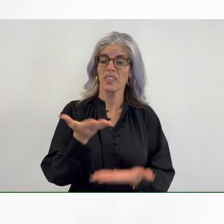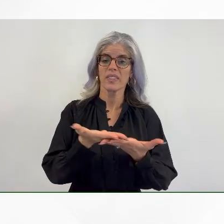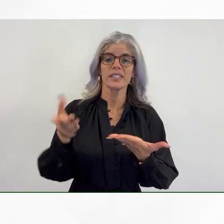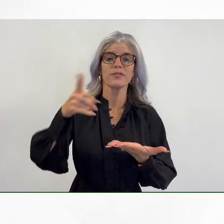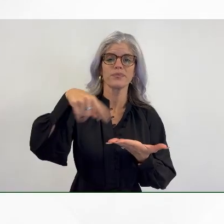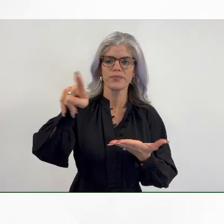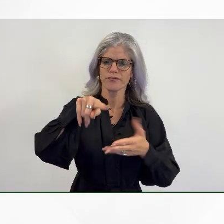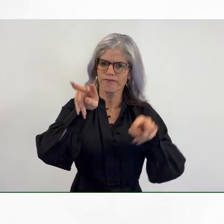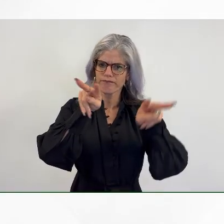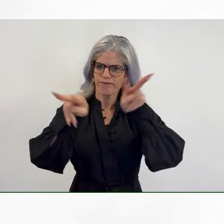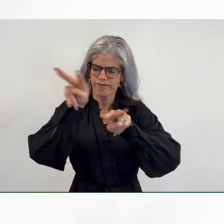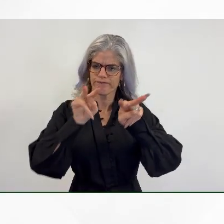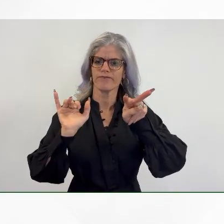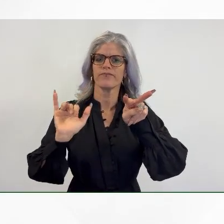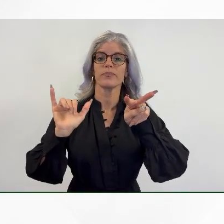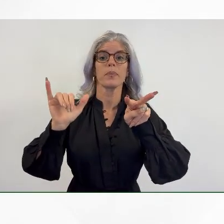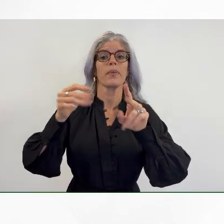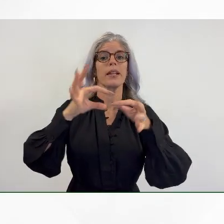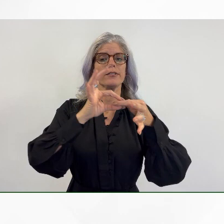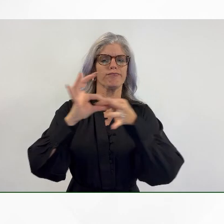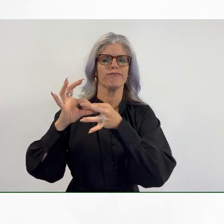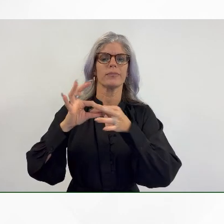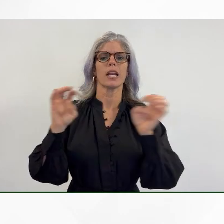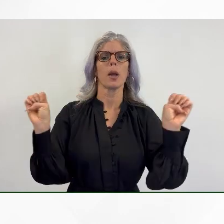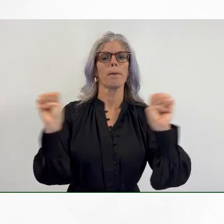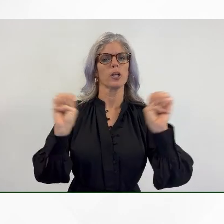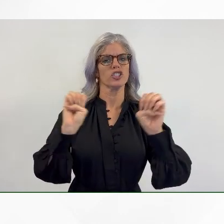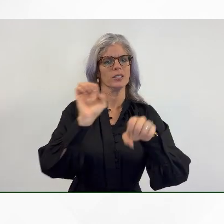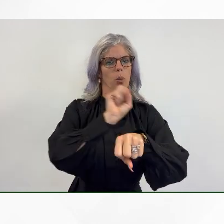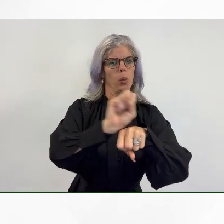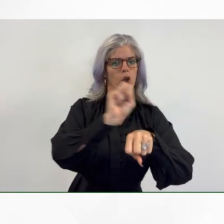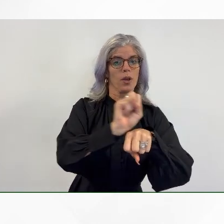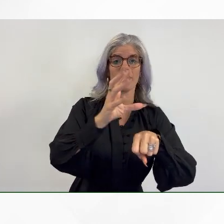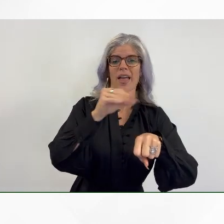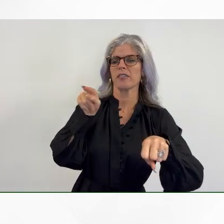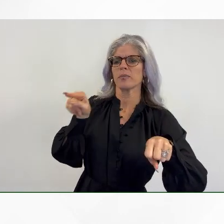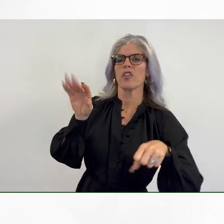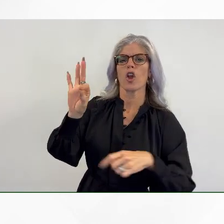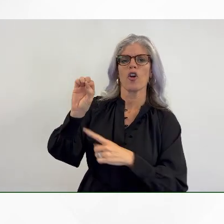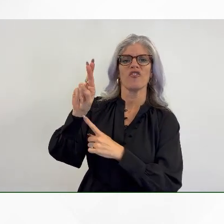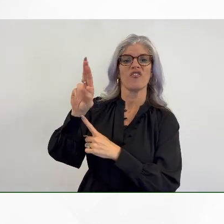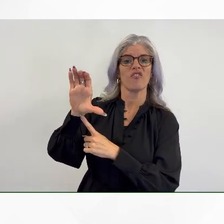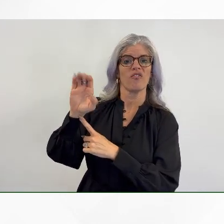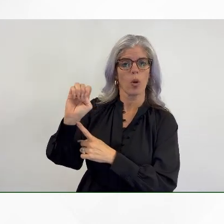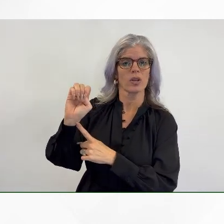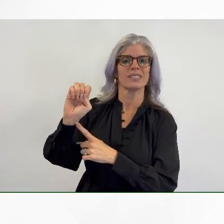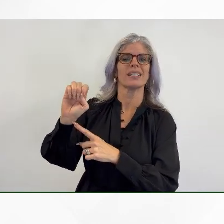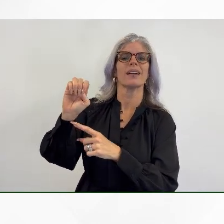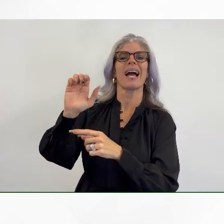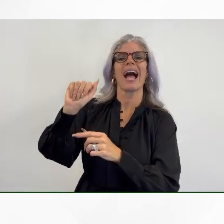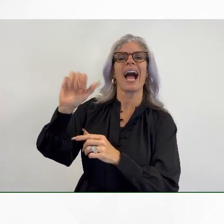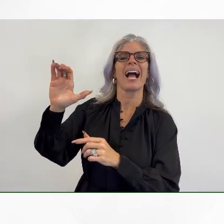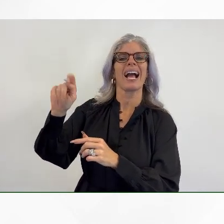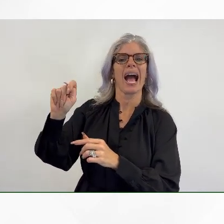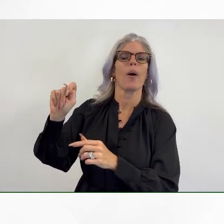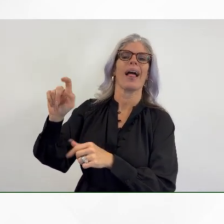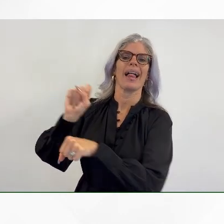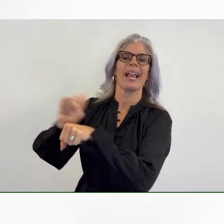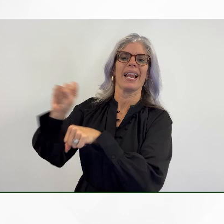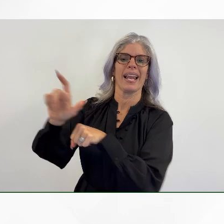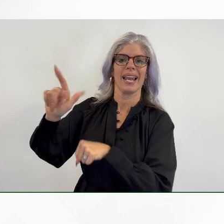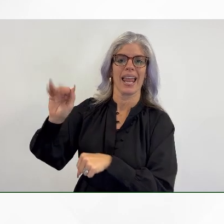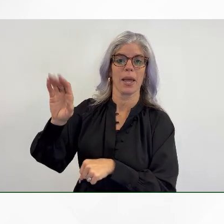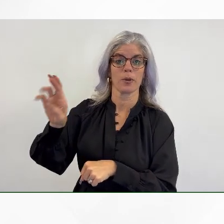A few items to note for emergency work and force account labor, which, by the way, means labor performed by non-contracted forces.